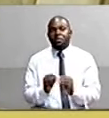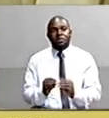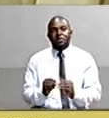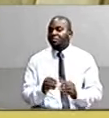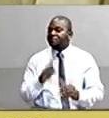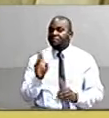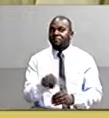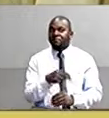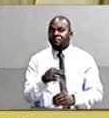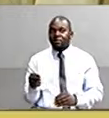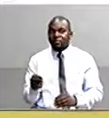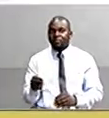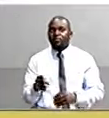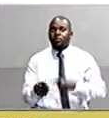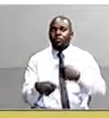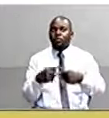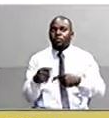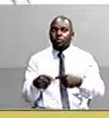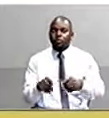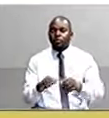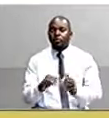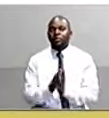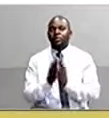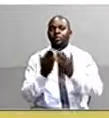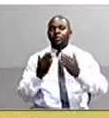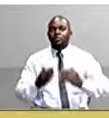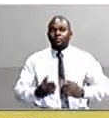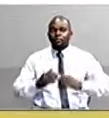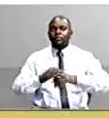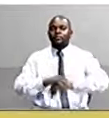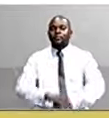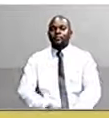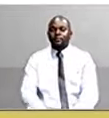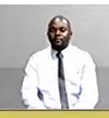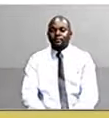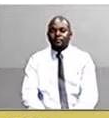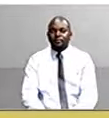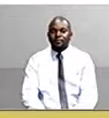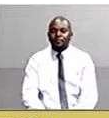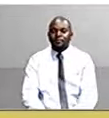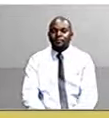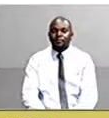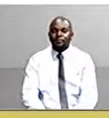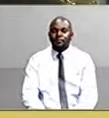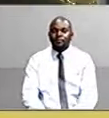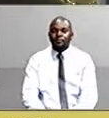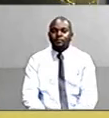off. I'm Nafka Farida and Gloria Gwetabinji in Kampala.